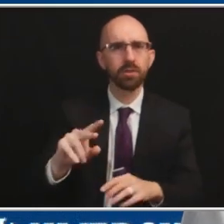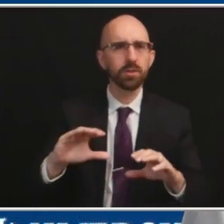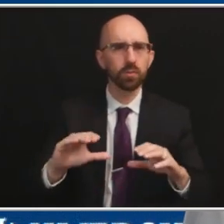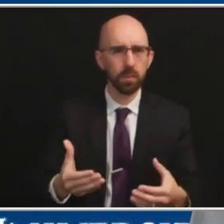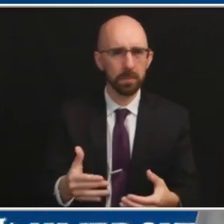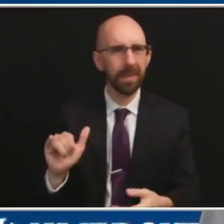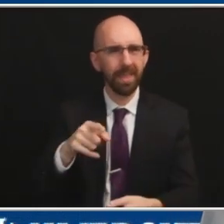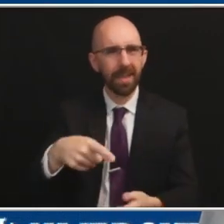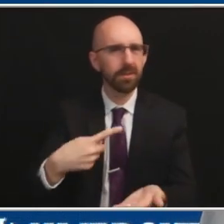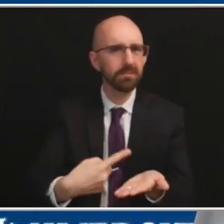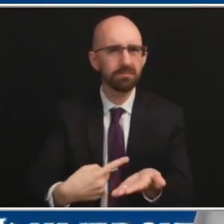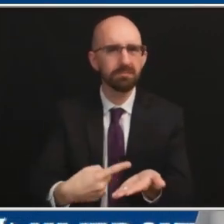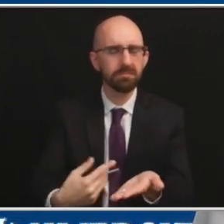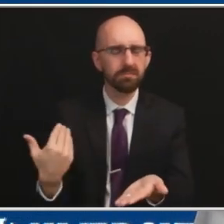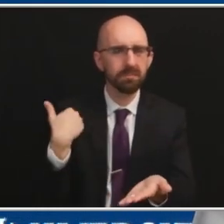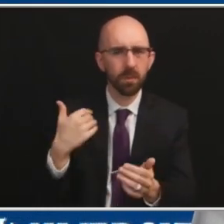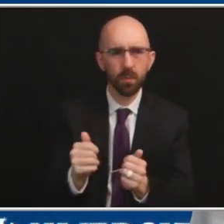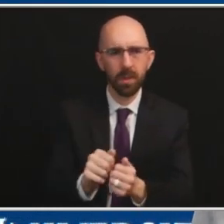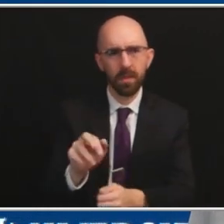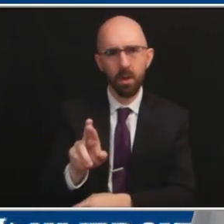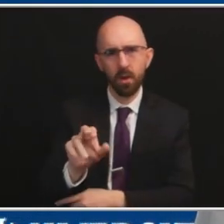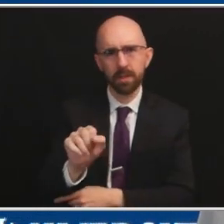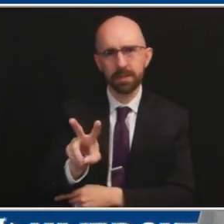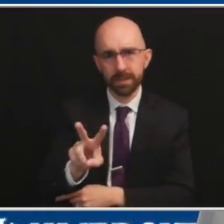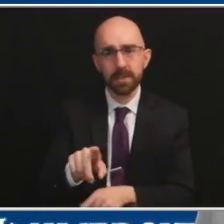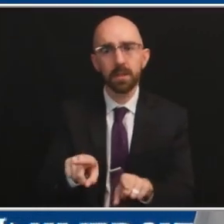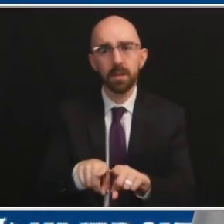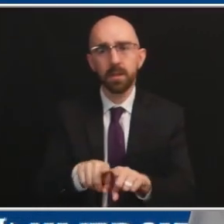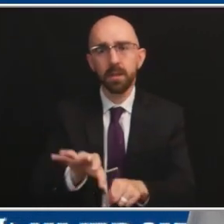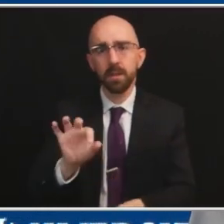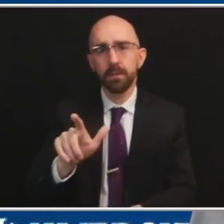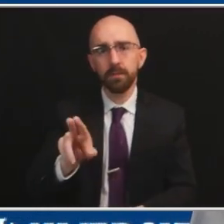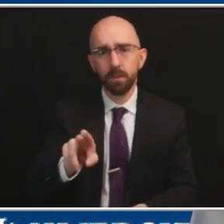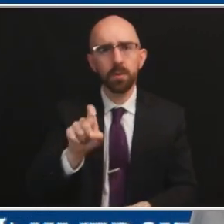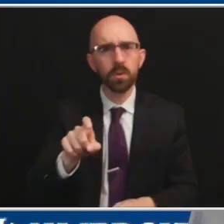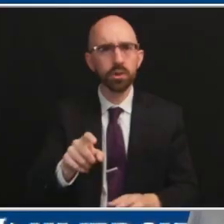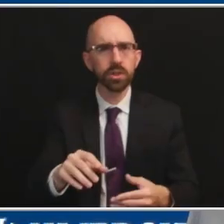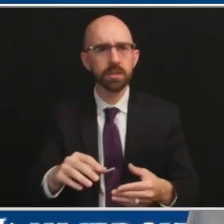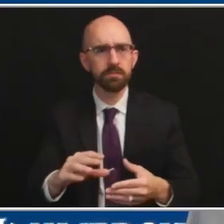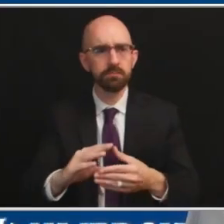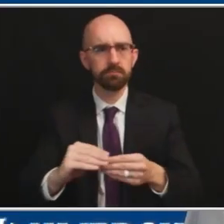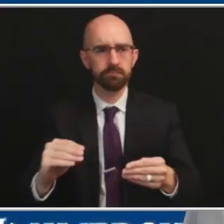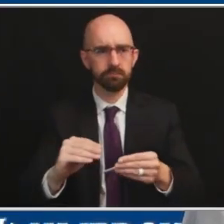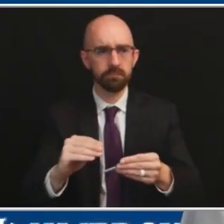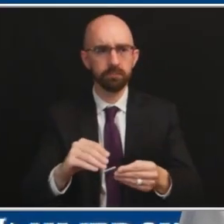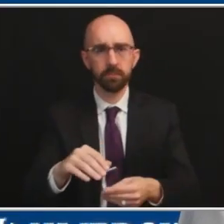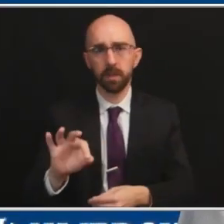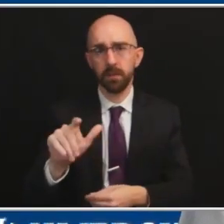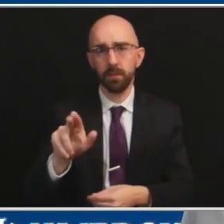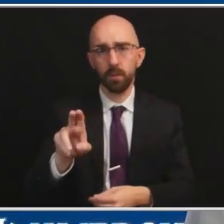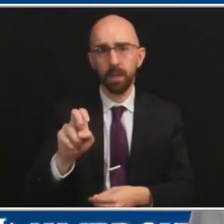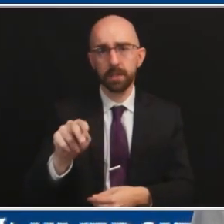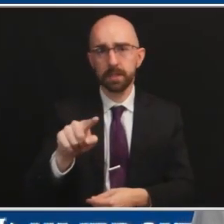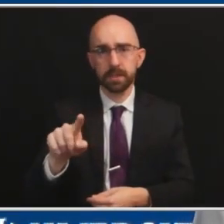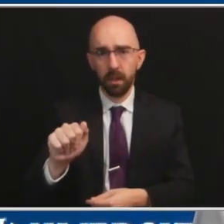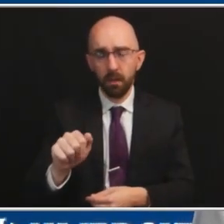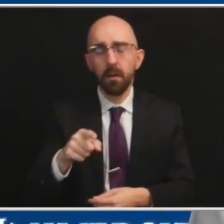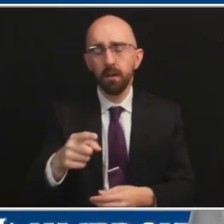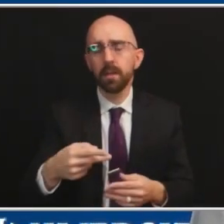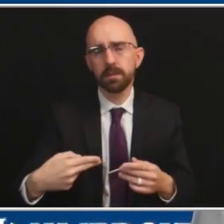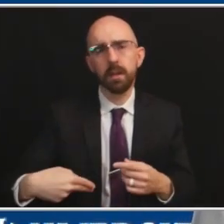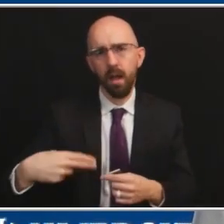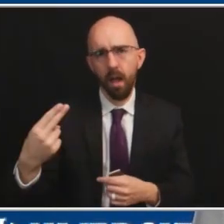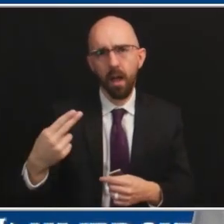about with RSV, also influenza, we should point out that influenza continues to be very high for